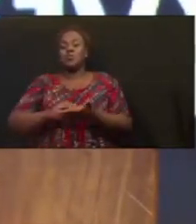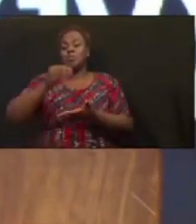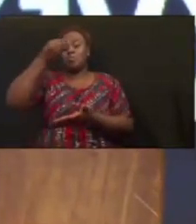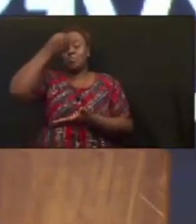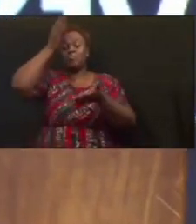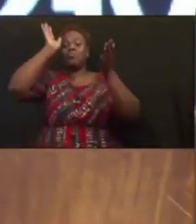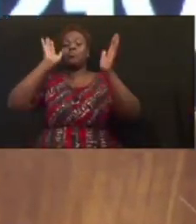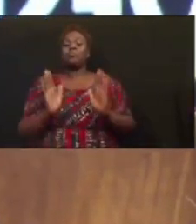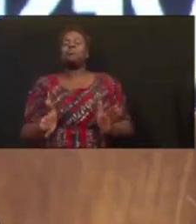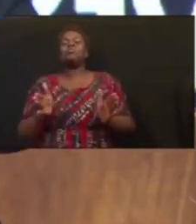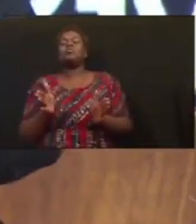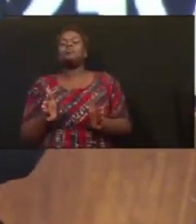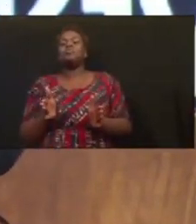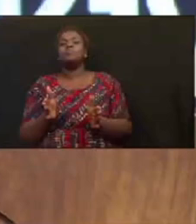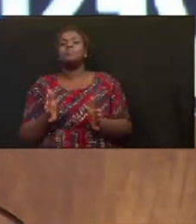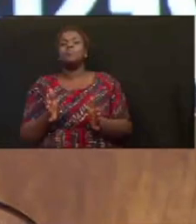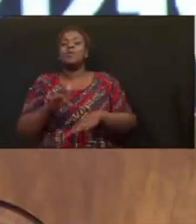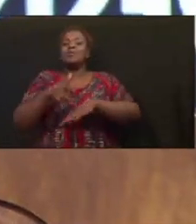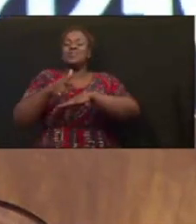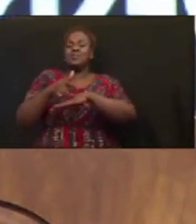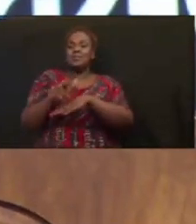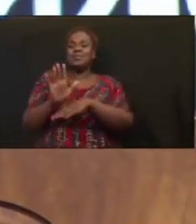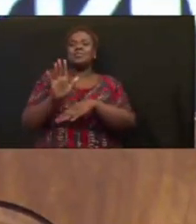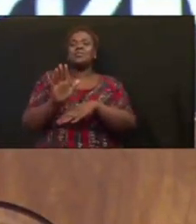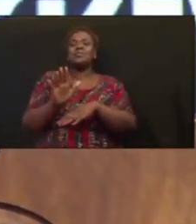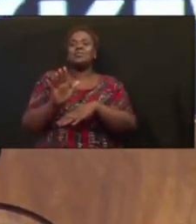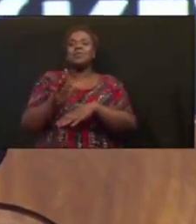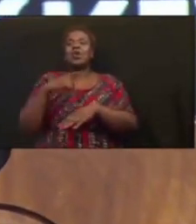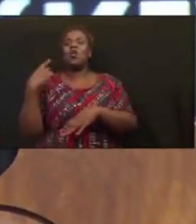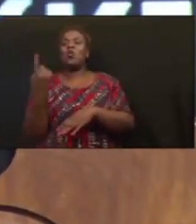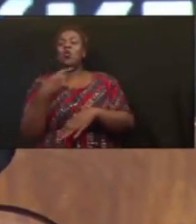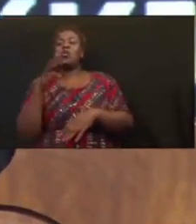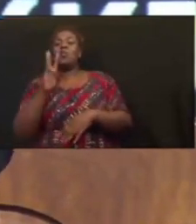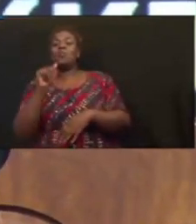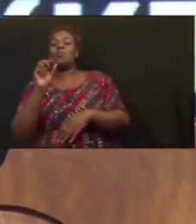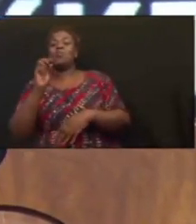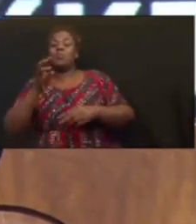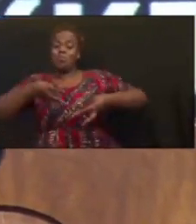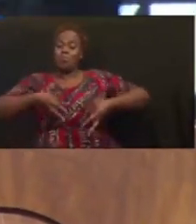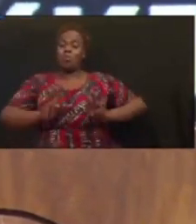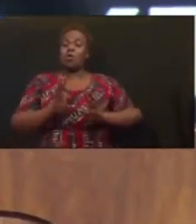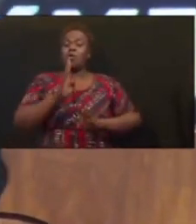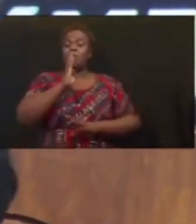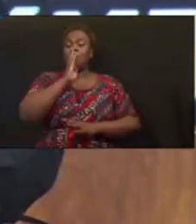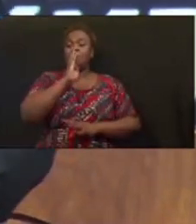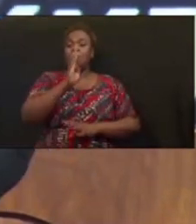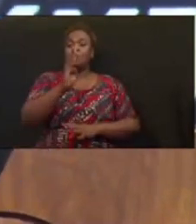the groups of people, they are sent. The only way to be a sheep among wolves is to wear the cloth of a wolf.